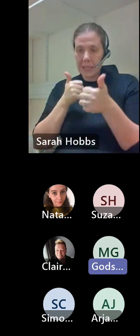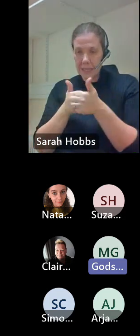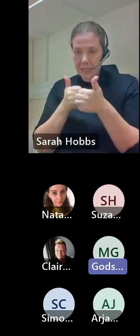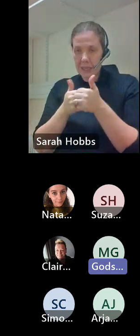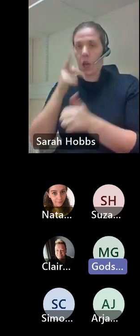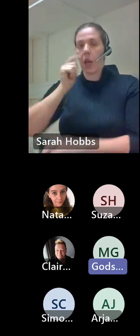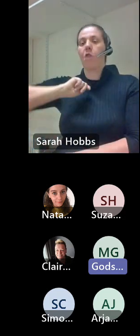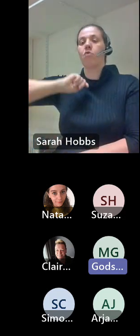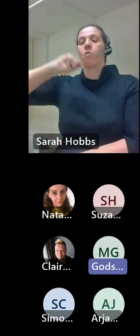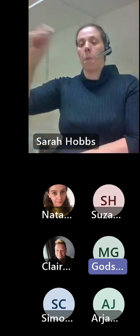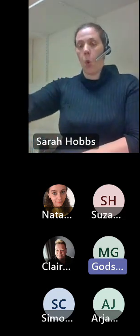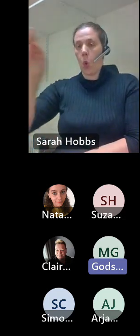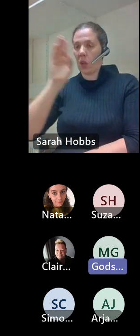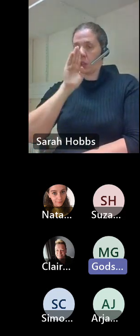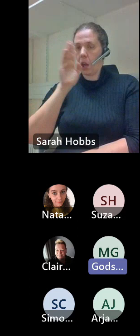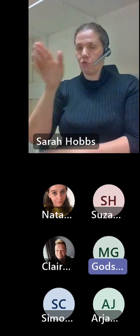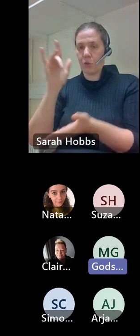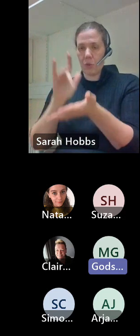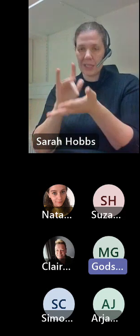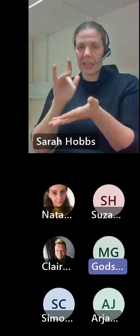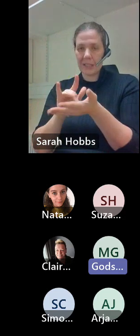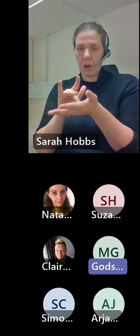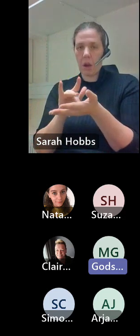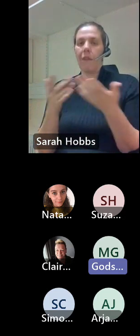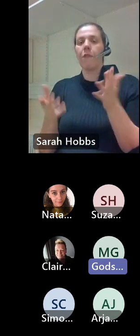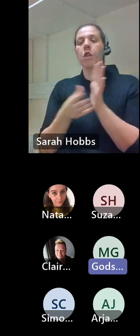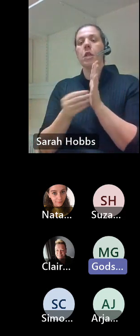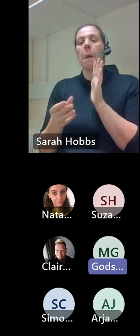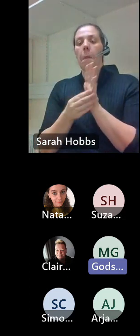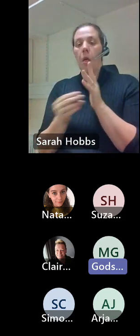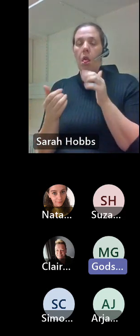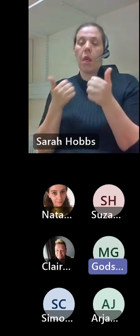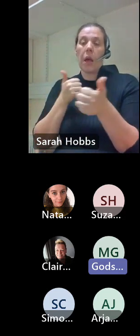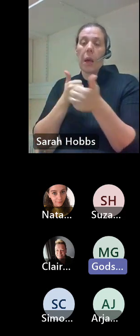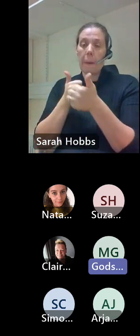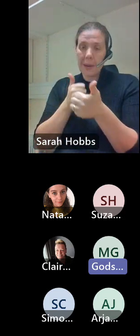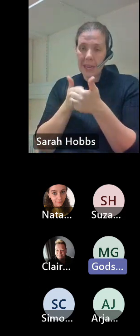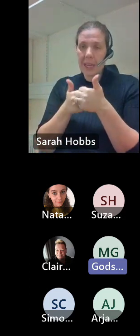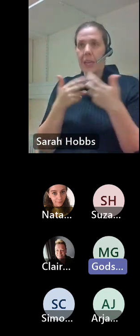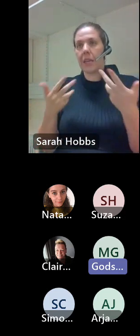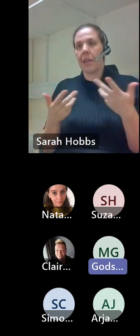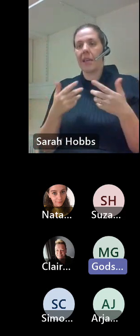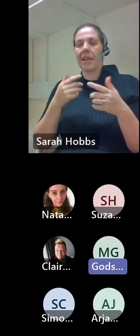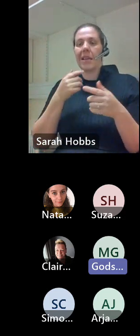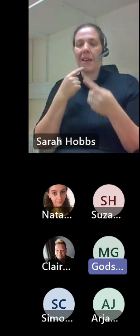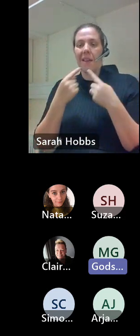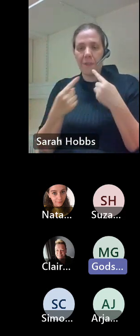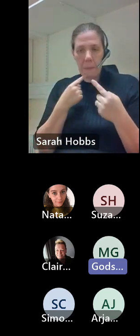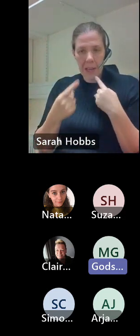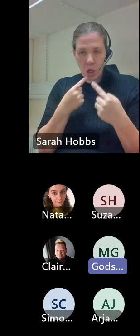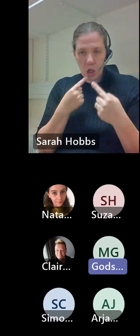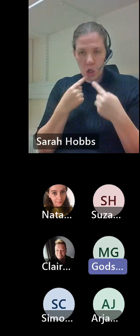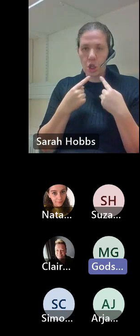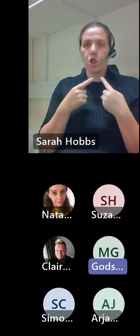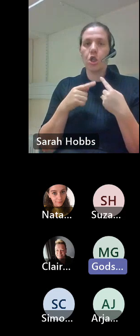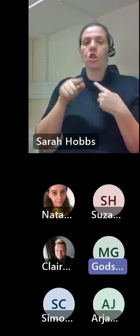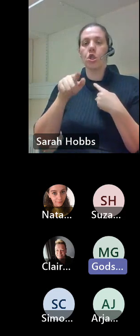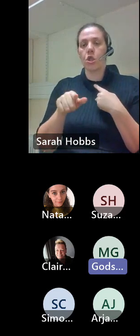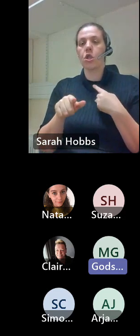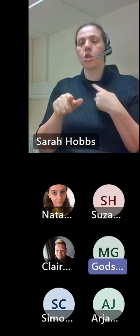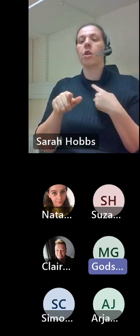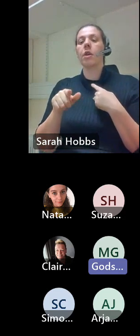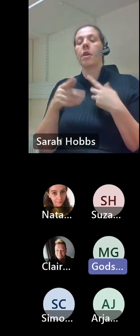can report that direct to the centre. So if, for example, a company who deals in, say, data, that they're either got denial of